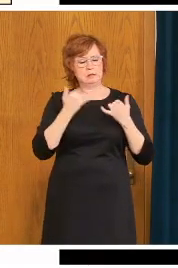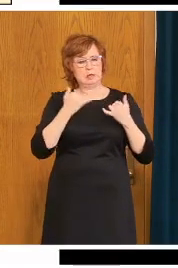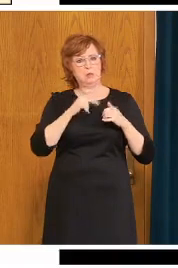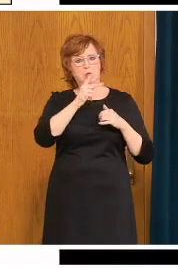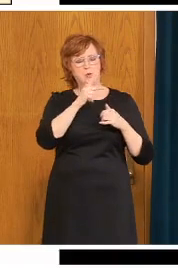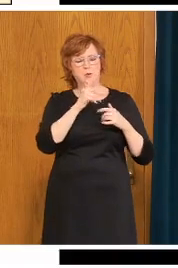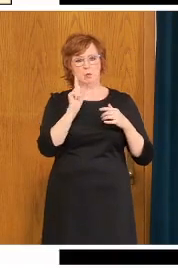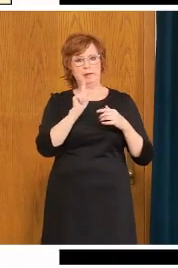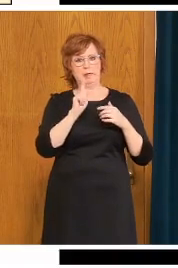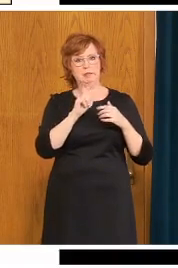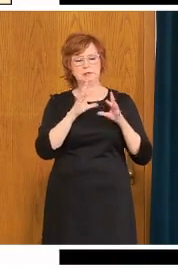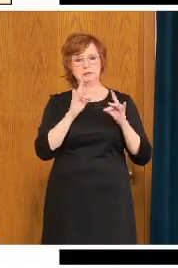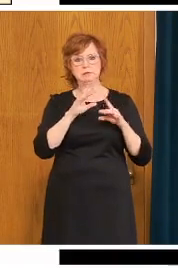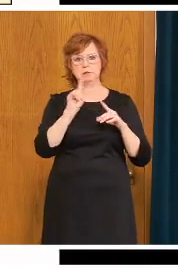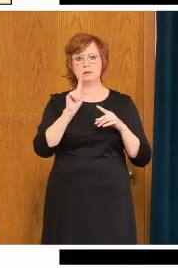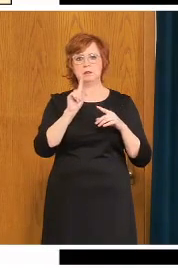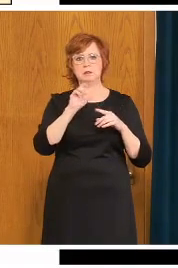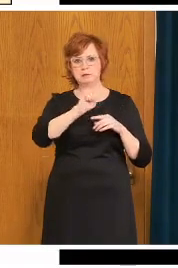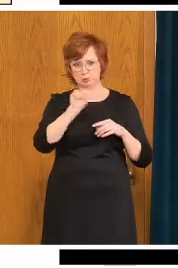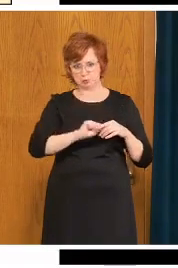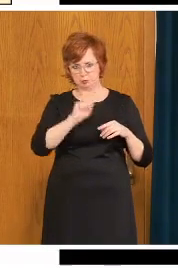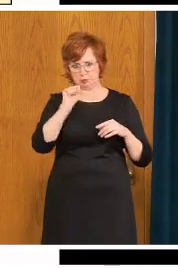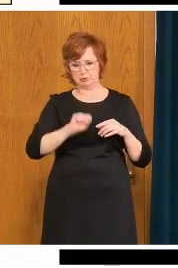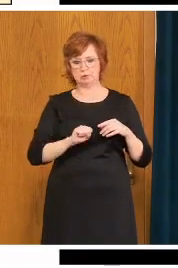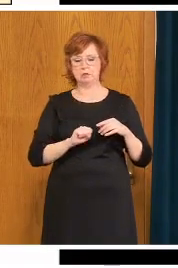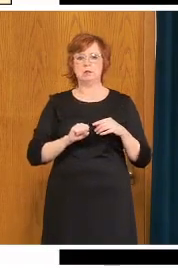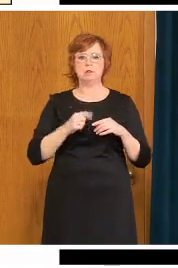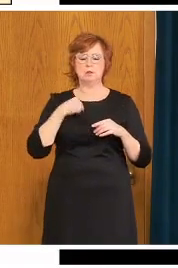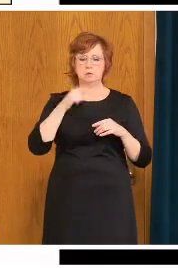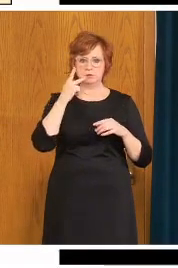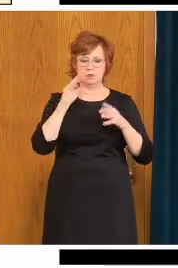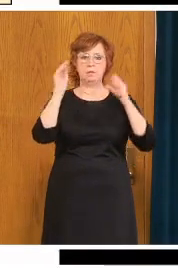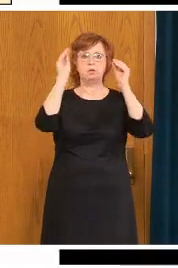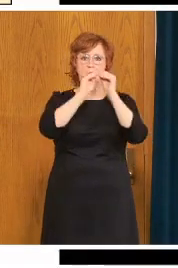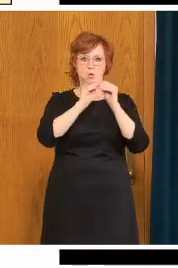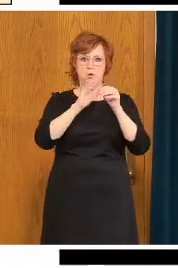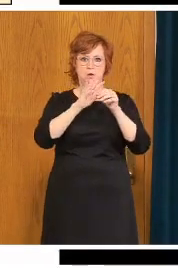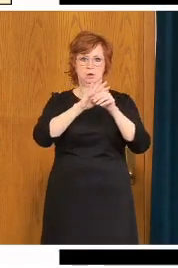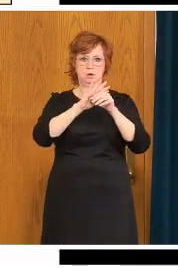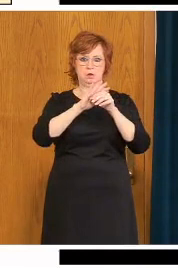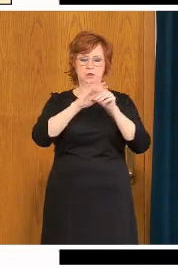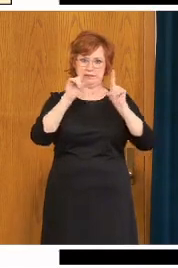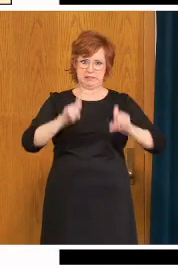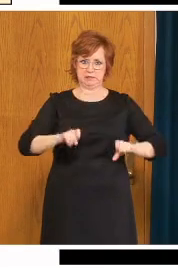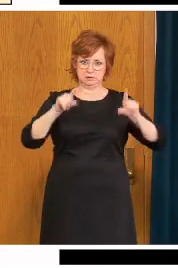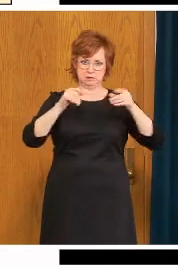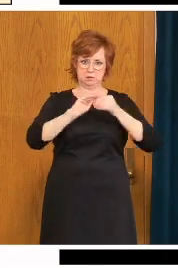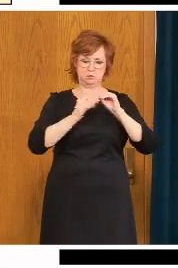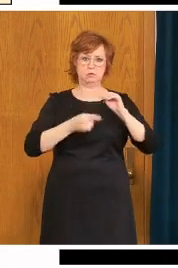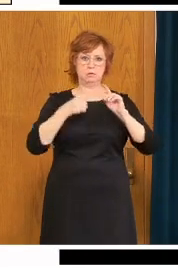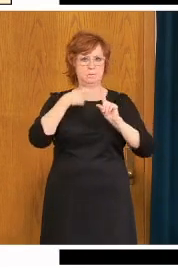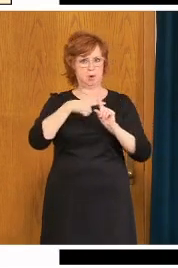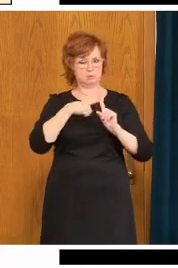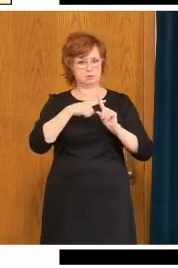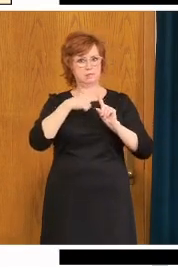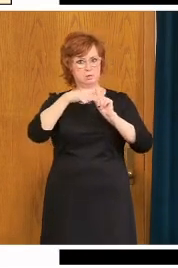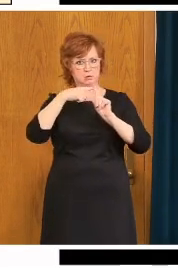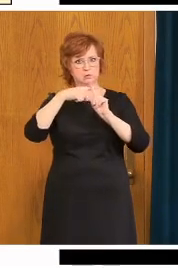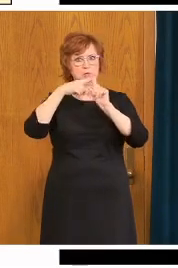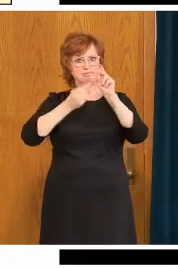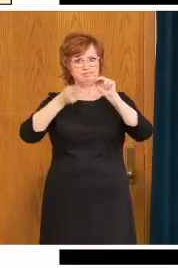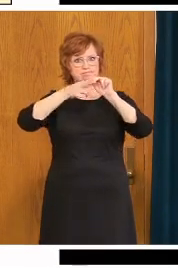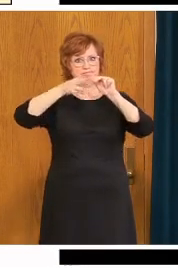The test positivity is going up, good testing rates, and the proportion that are variants of concern are going